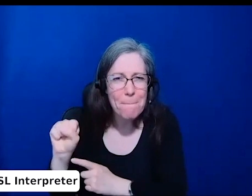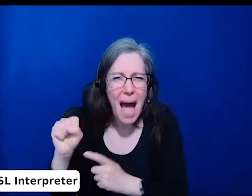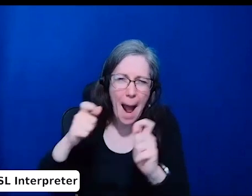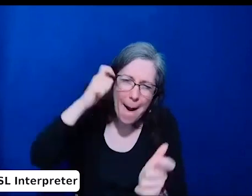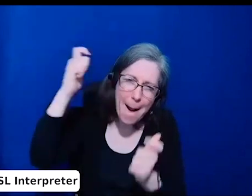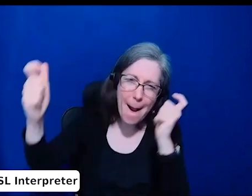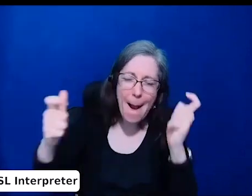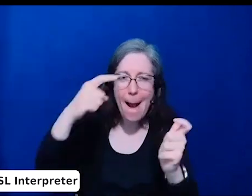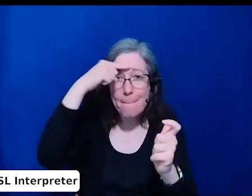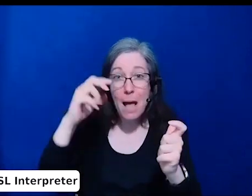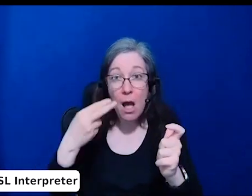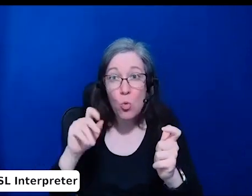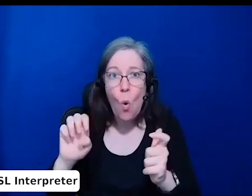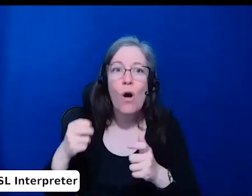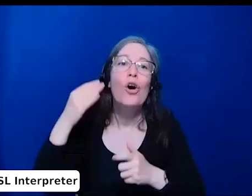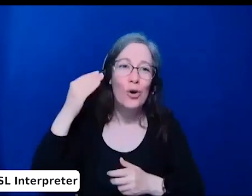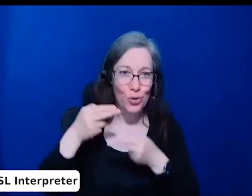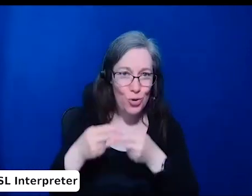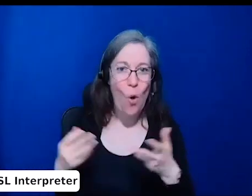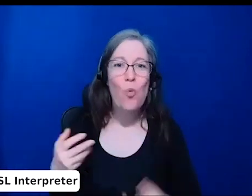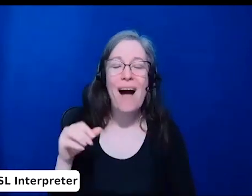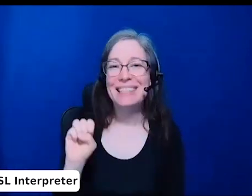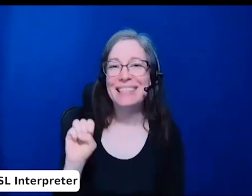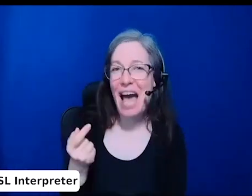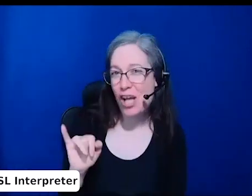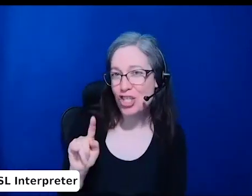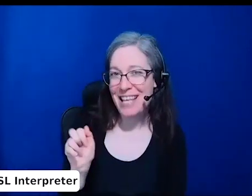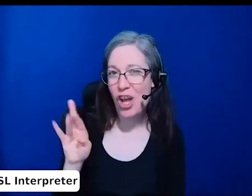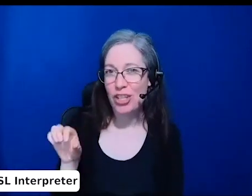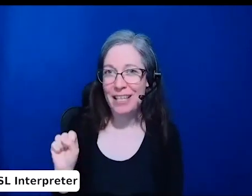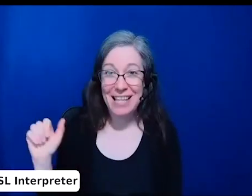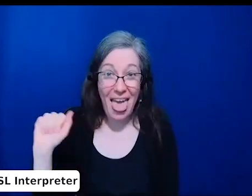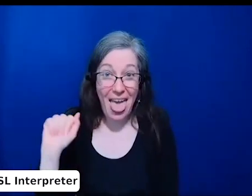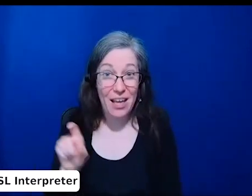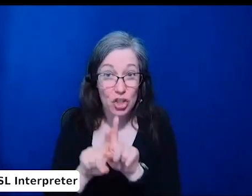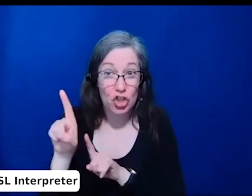A star, resides, and where the clouds of gas and dust are the brightest.